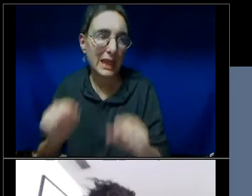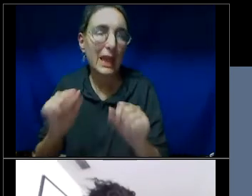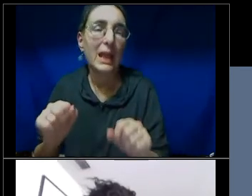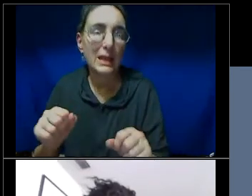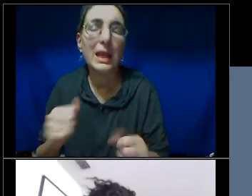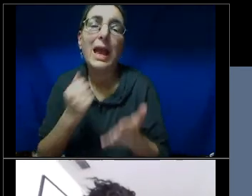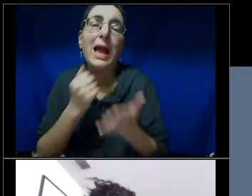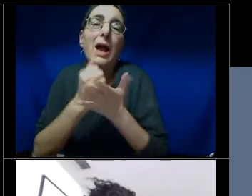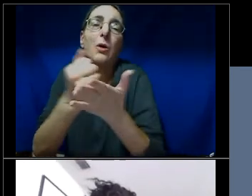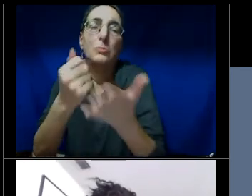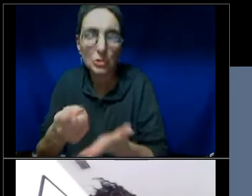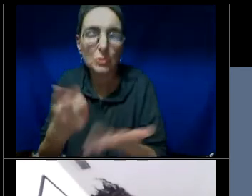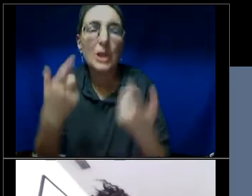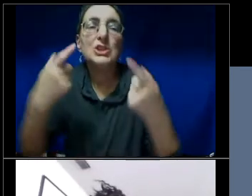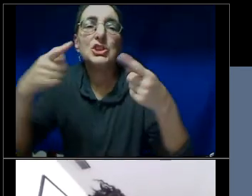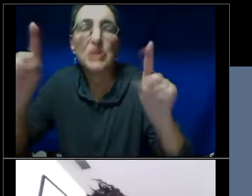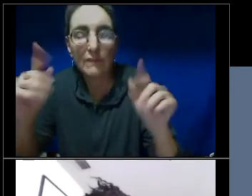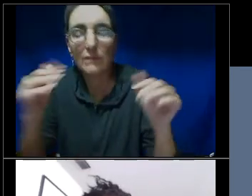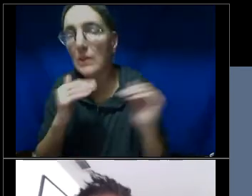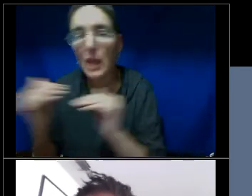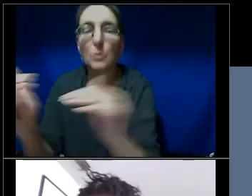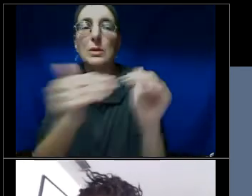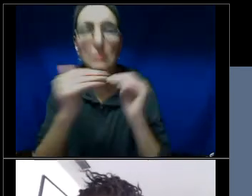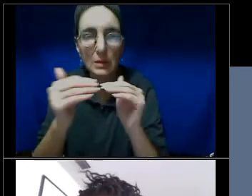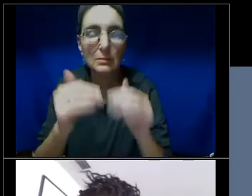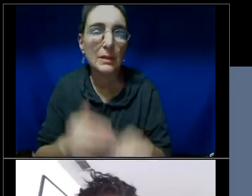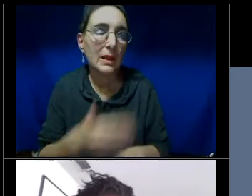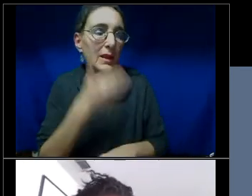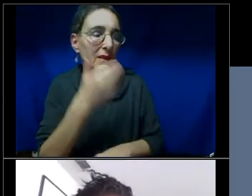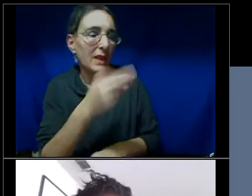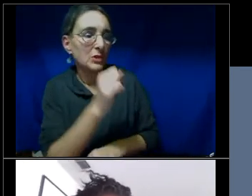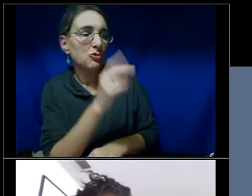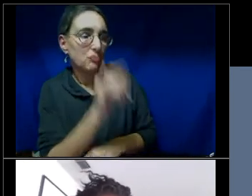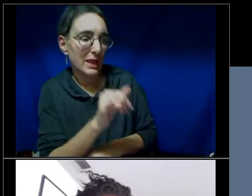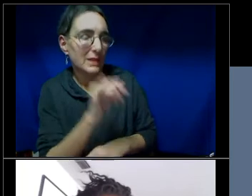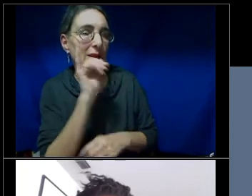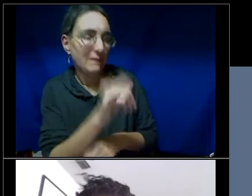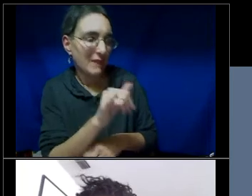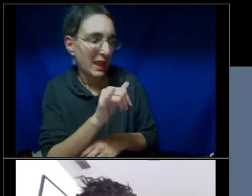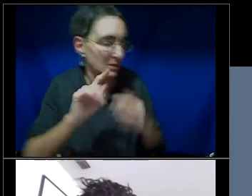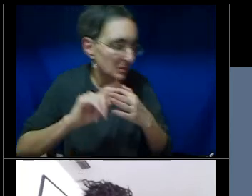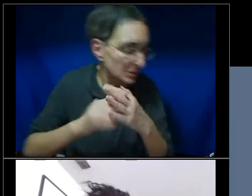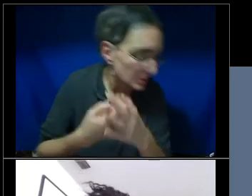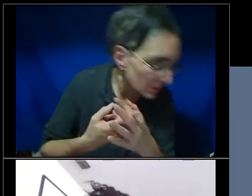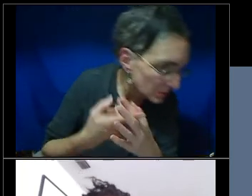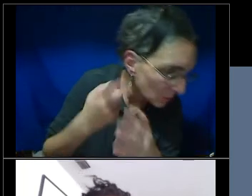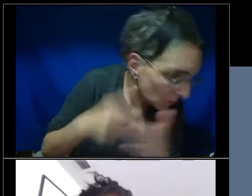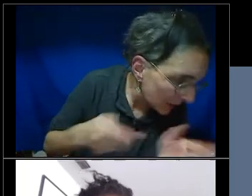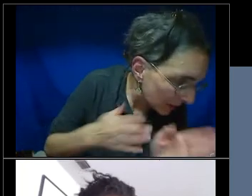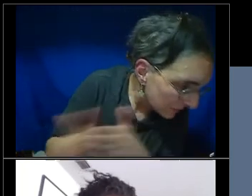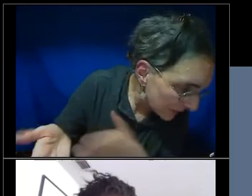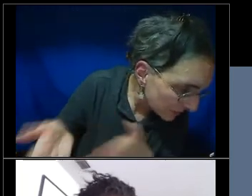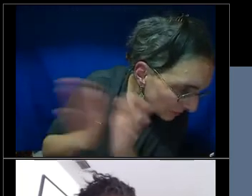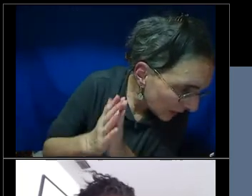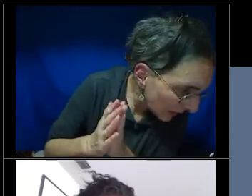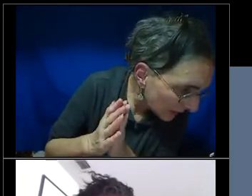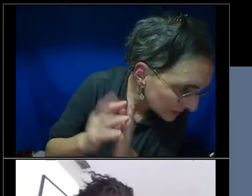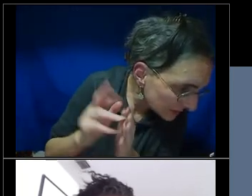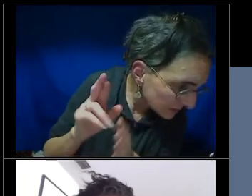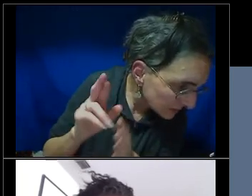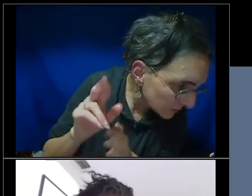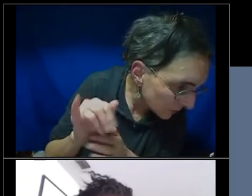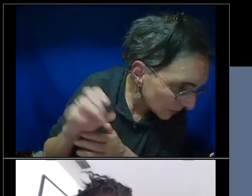Ayla. No problem. Thank you, Randy. And that actually goes right into what I was going to ask Rio. Because Rio, I know you've sat on a